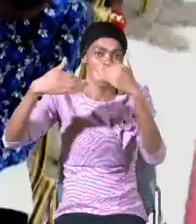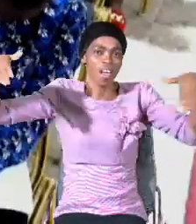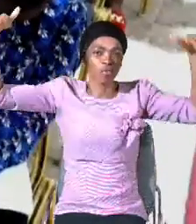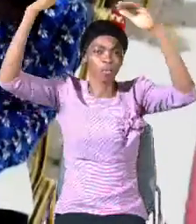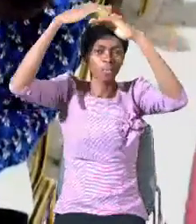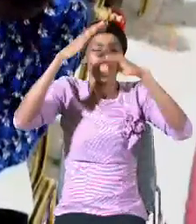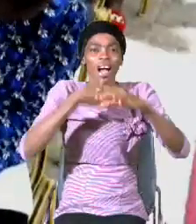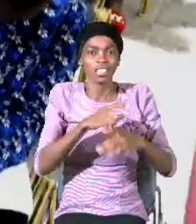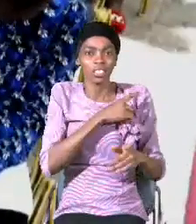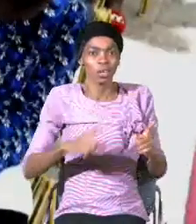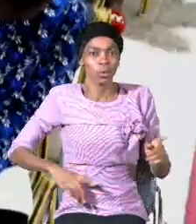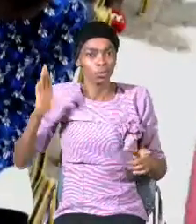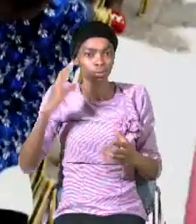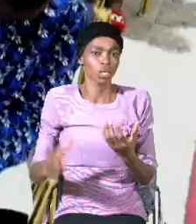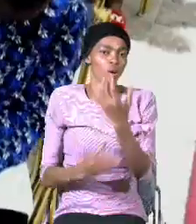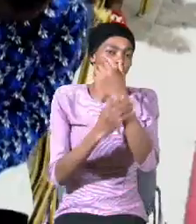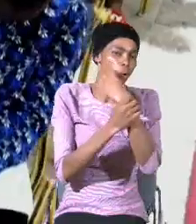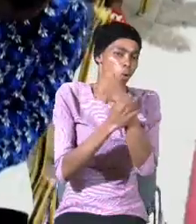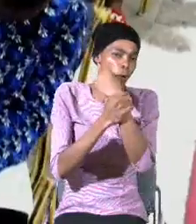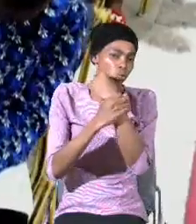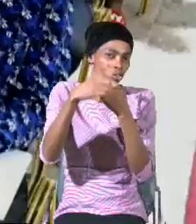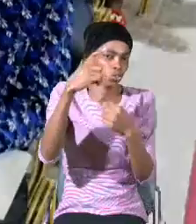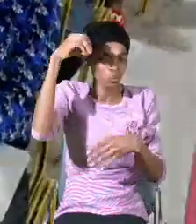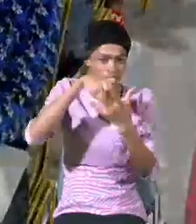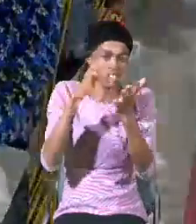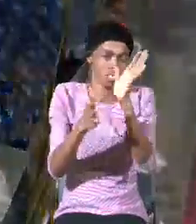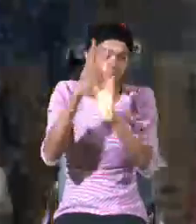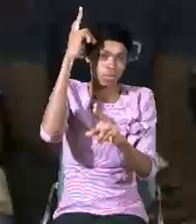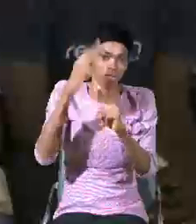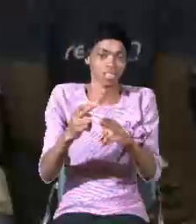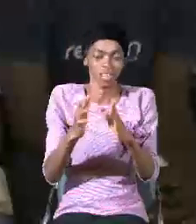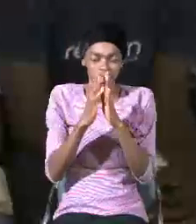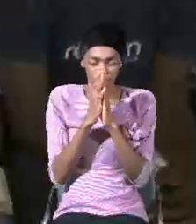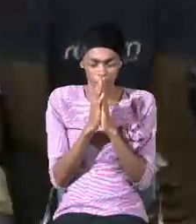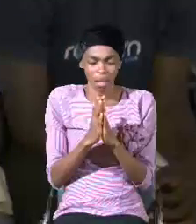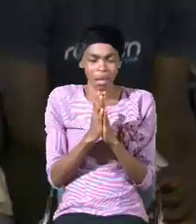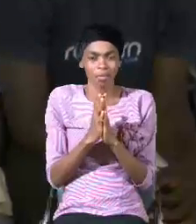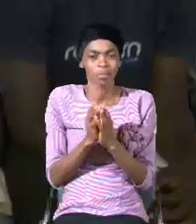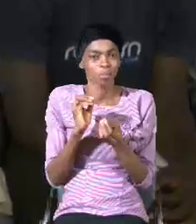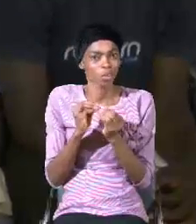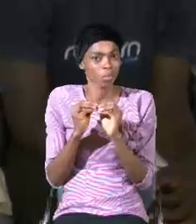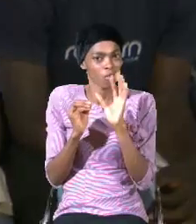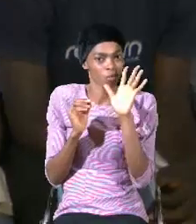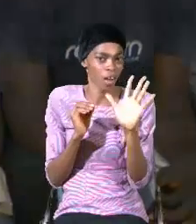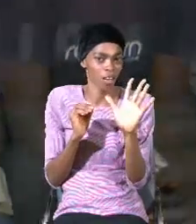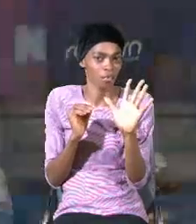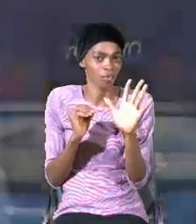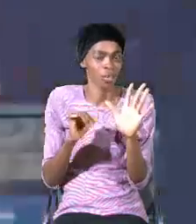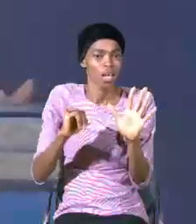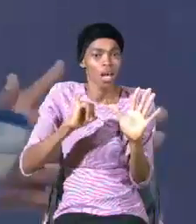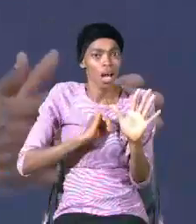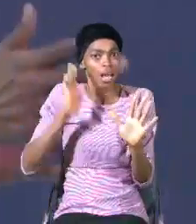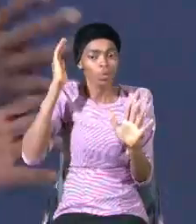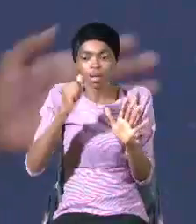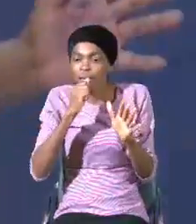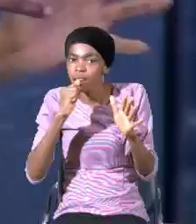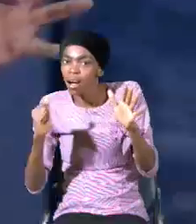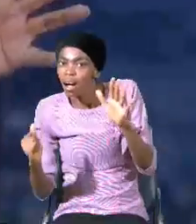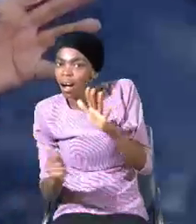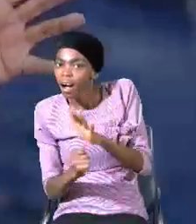Lord will hold you in Jesus' name. 5, I will hide you.